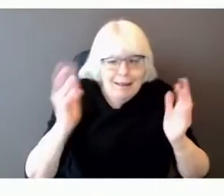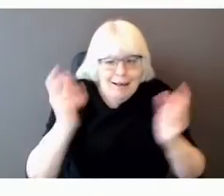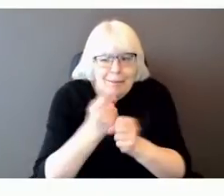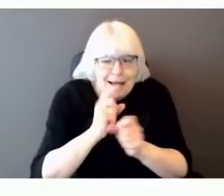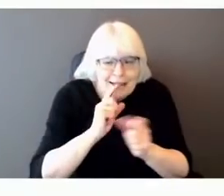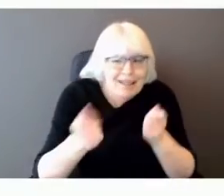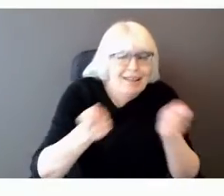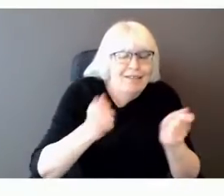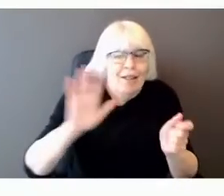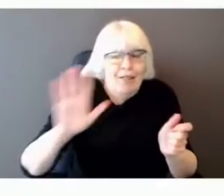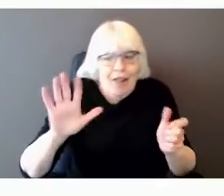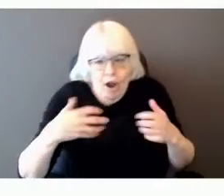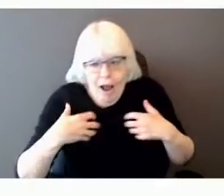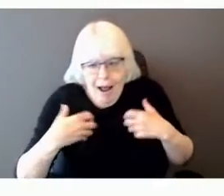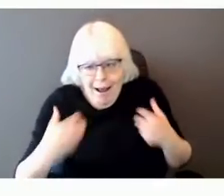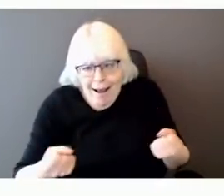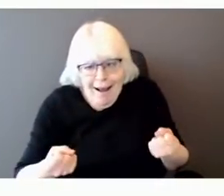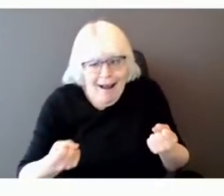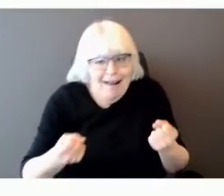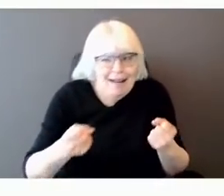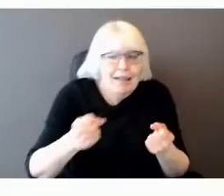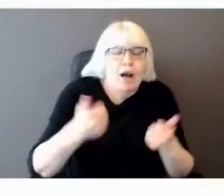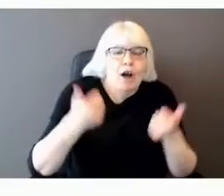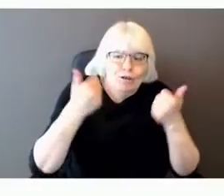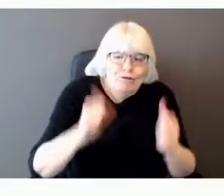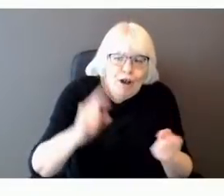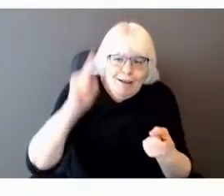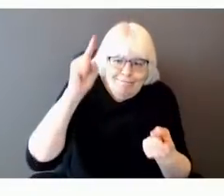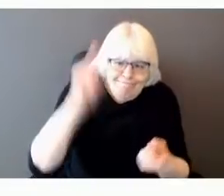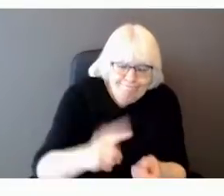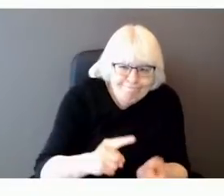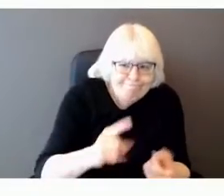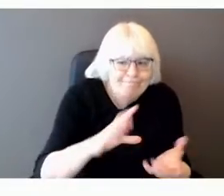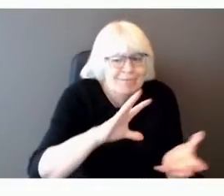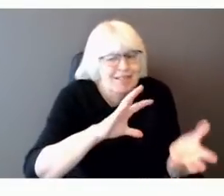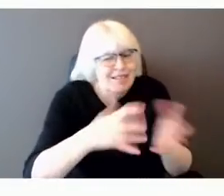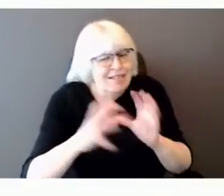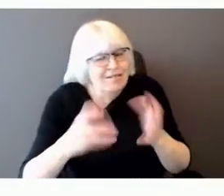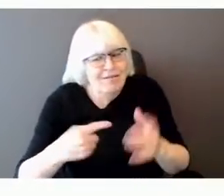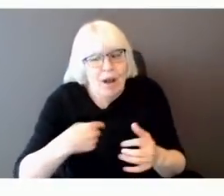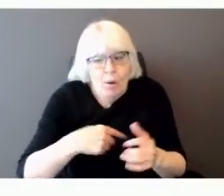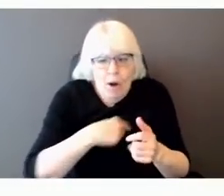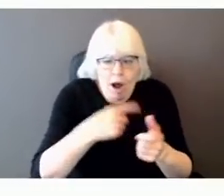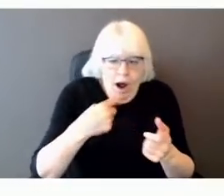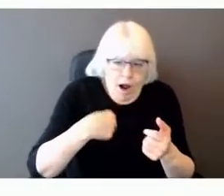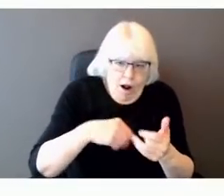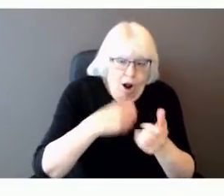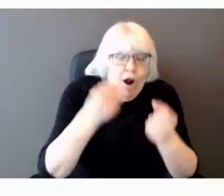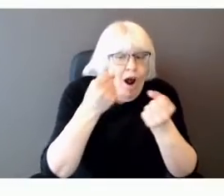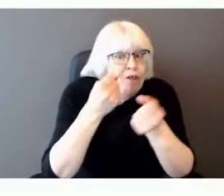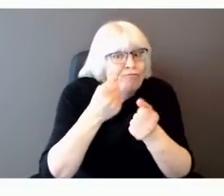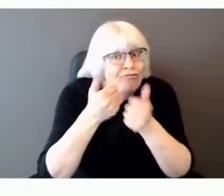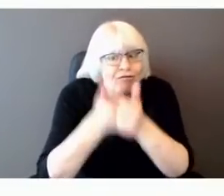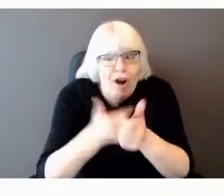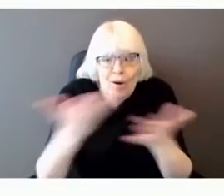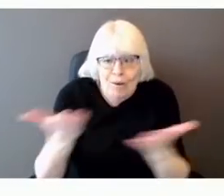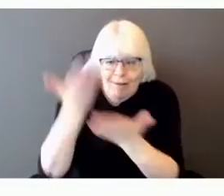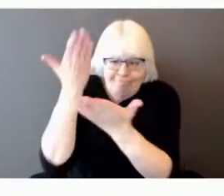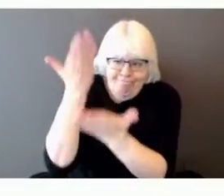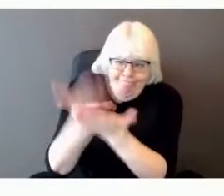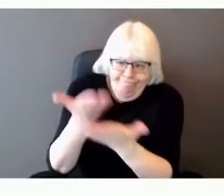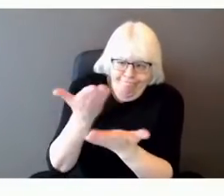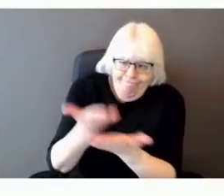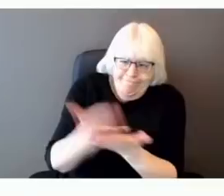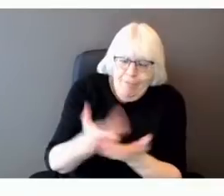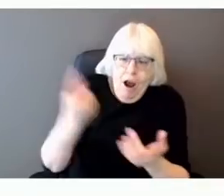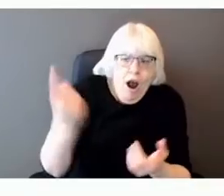risk assessment. And as the Premier and I said on our way down here, as with